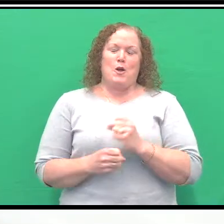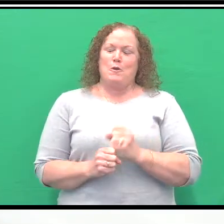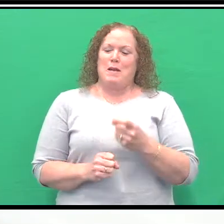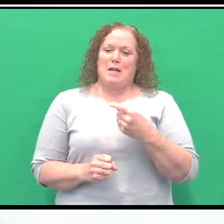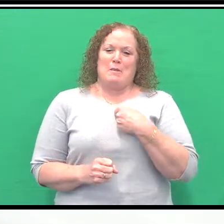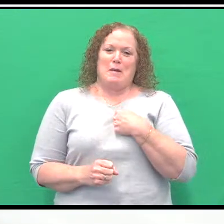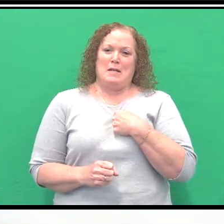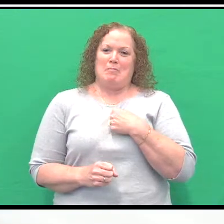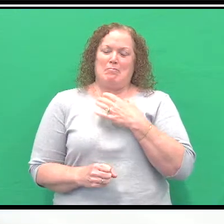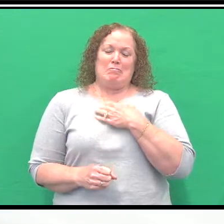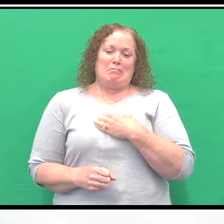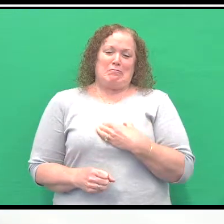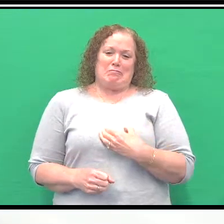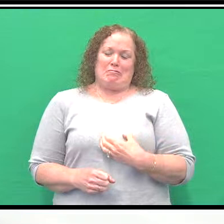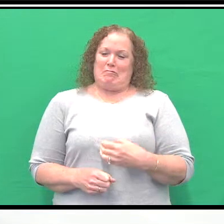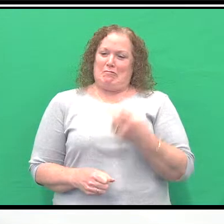fun.